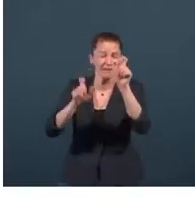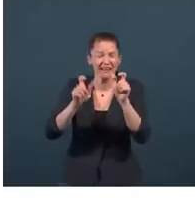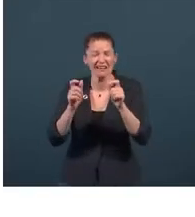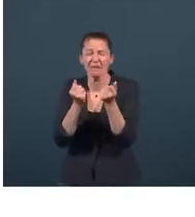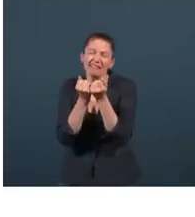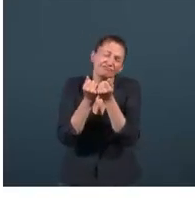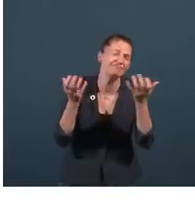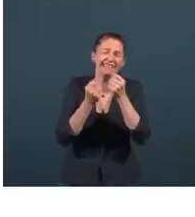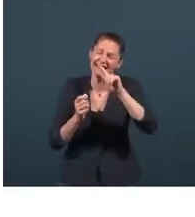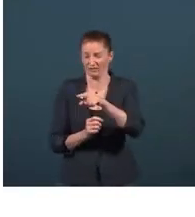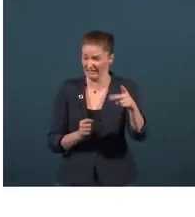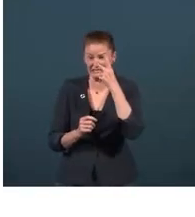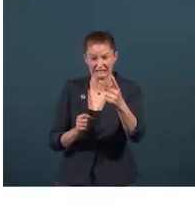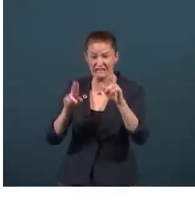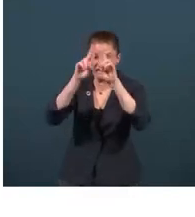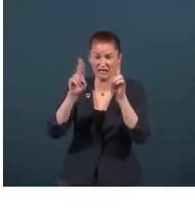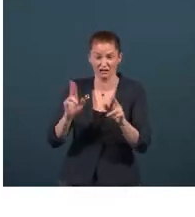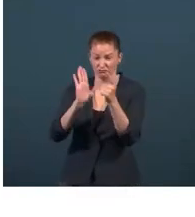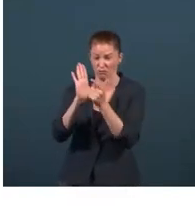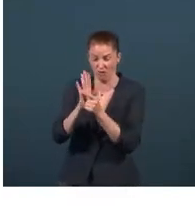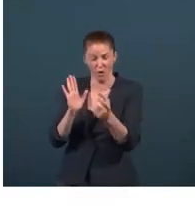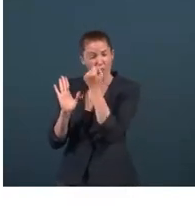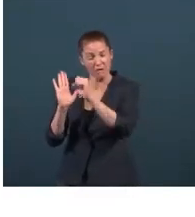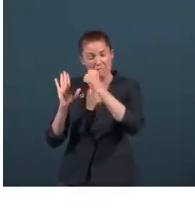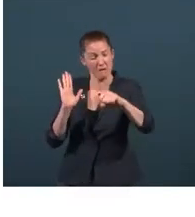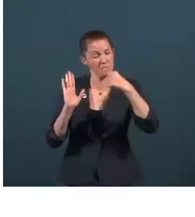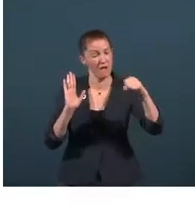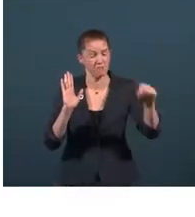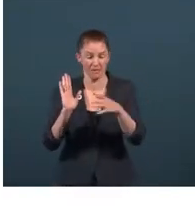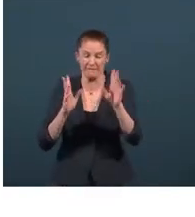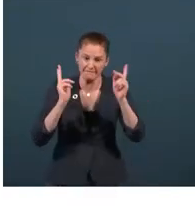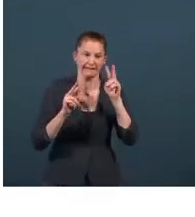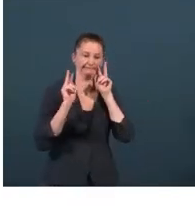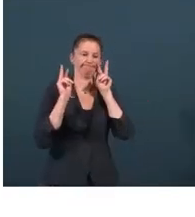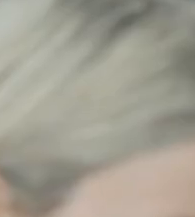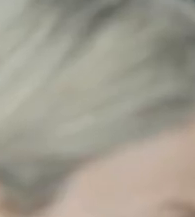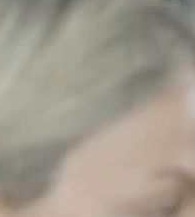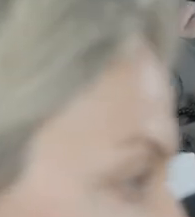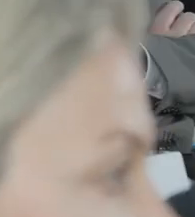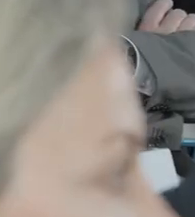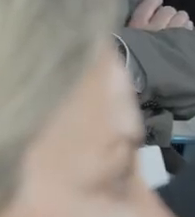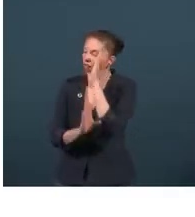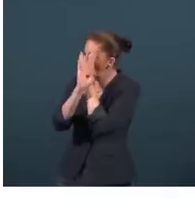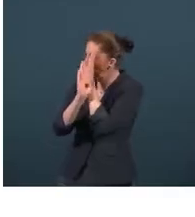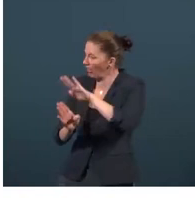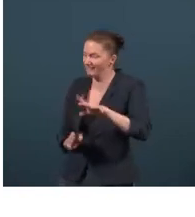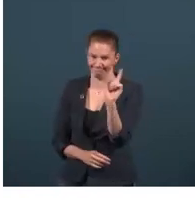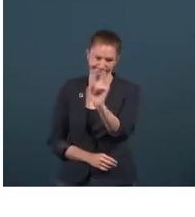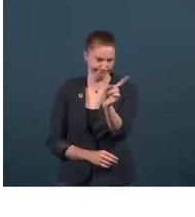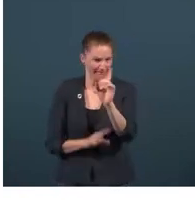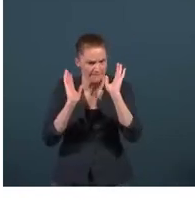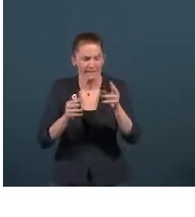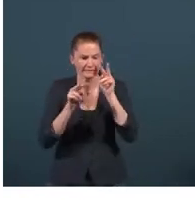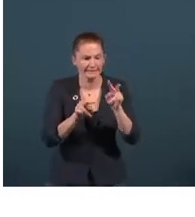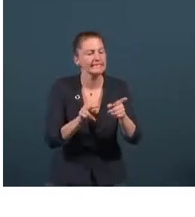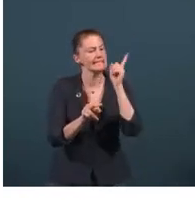freedoms and the human rights. We cannot close our eyes and we have to take decisive action. And to be